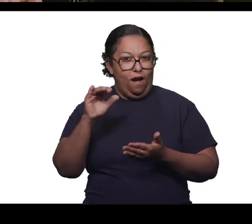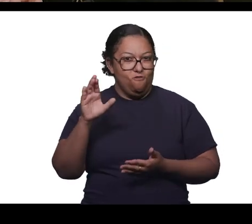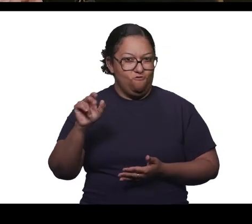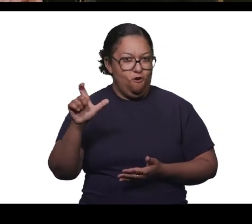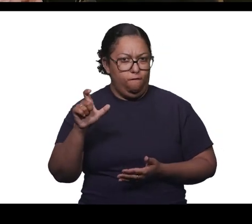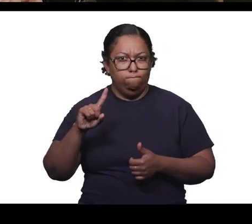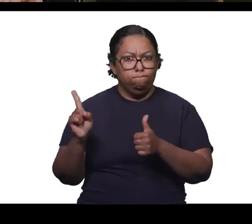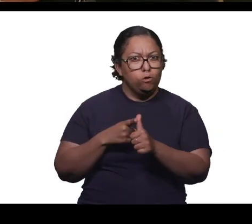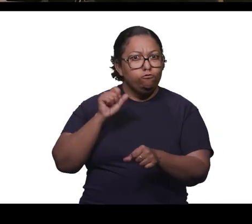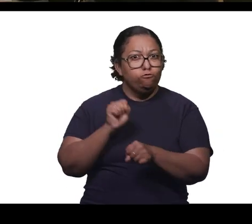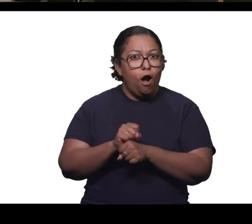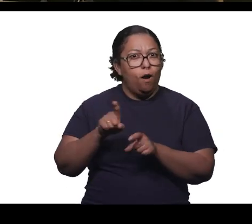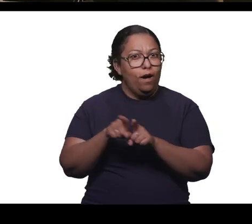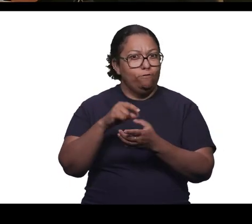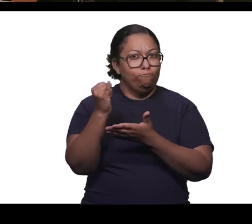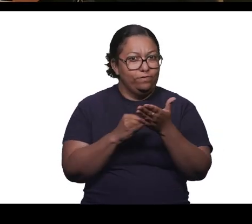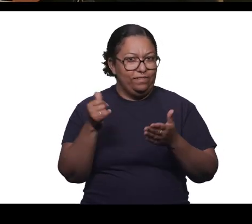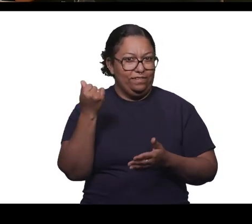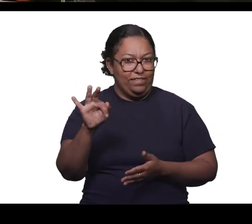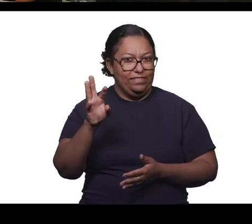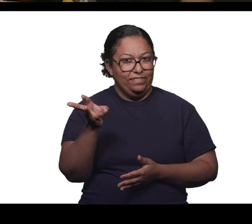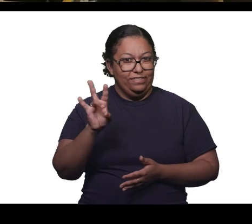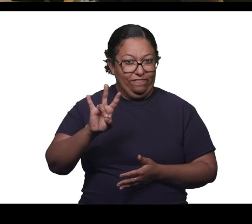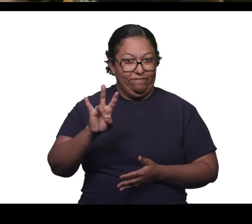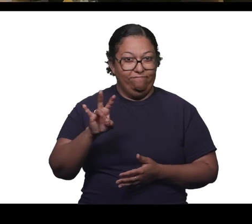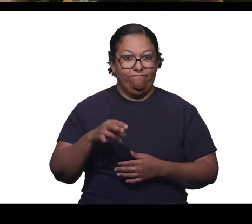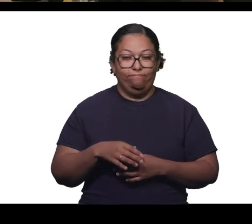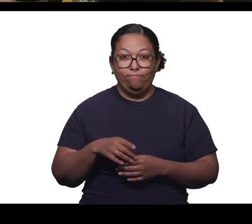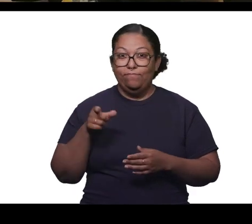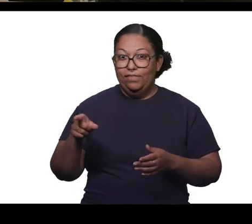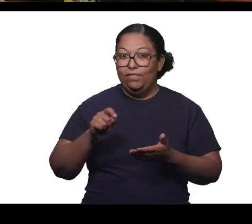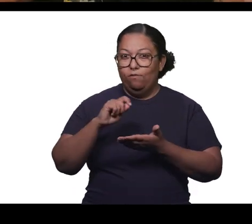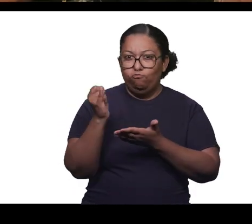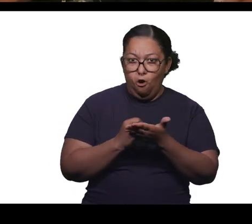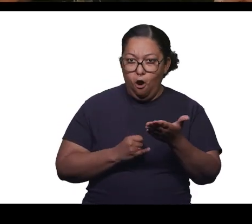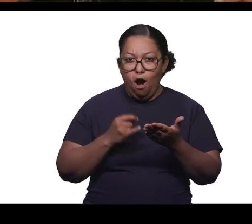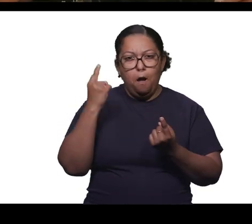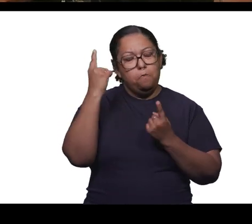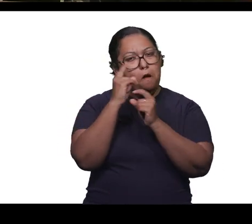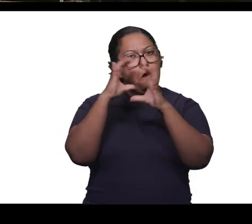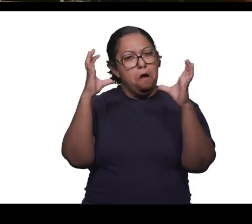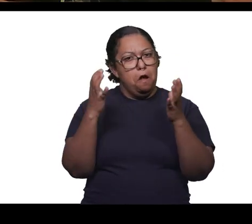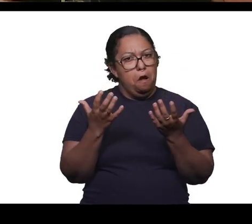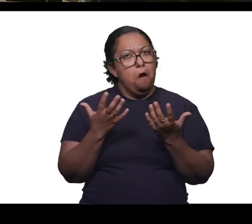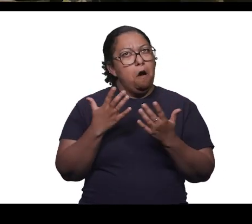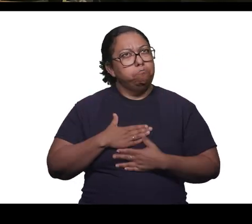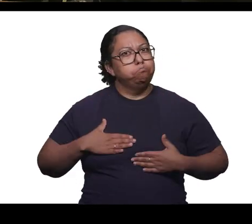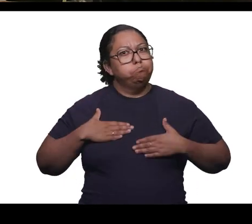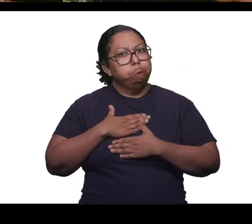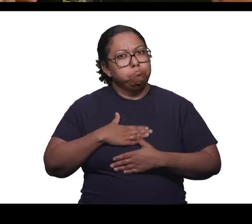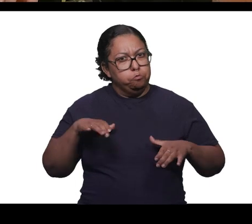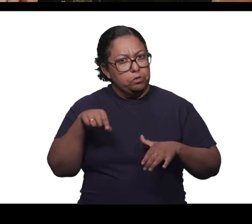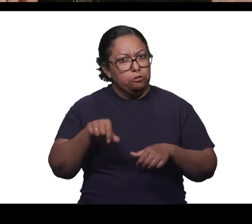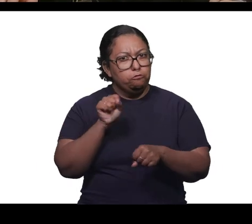in 1967. He did this book and he thought, wow, I could have so much joy doing this as a job, and ended up